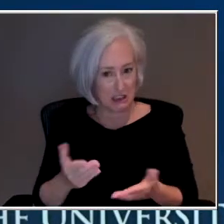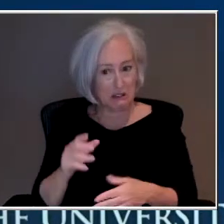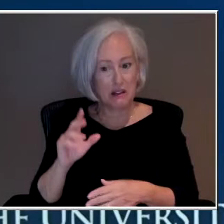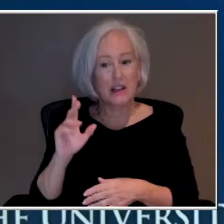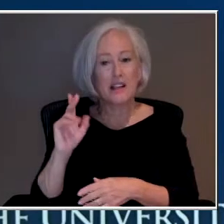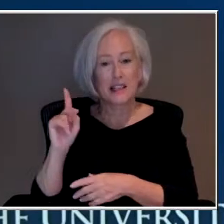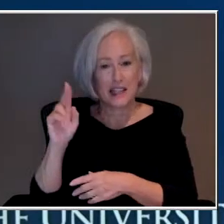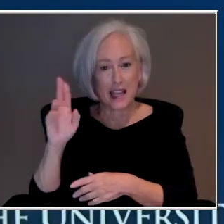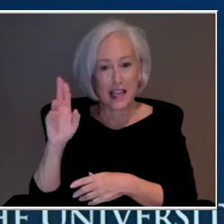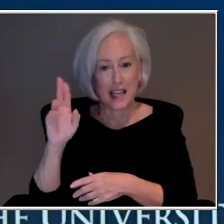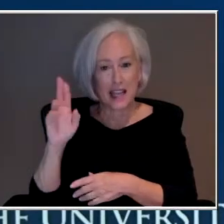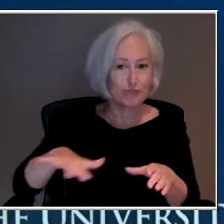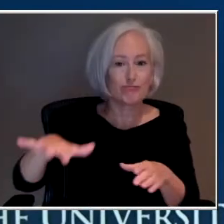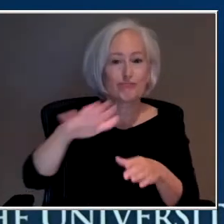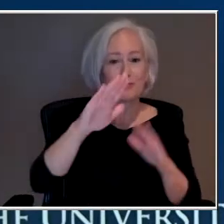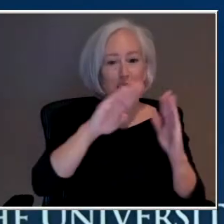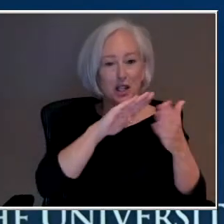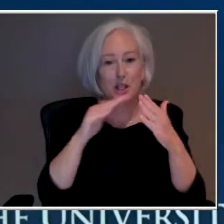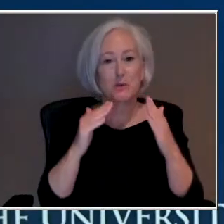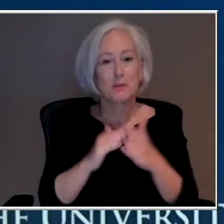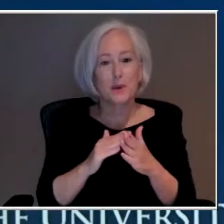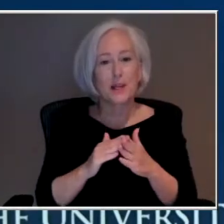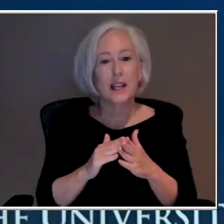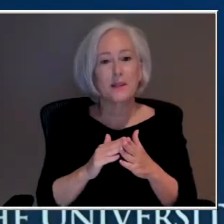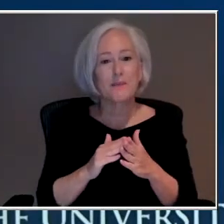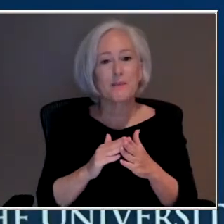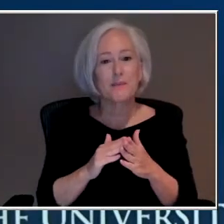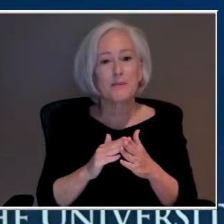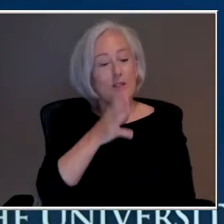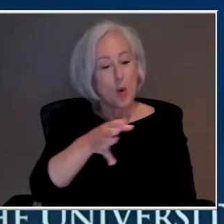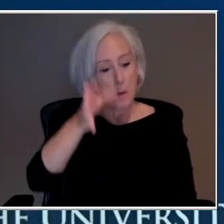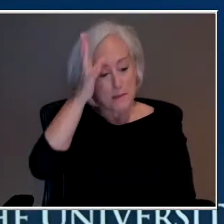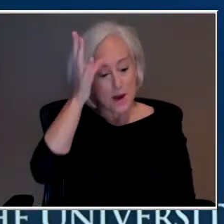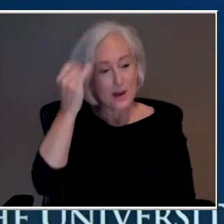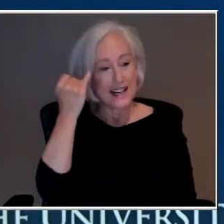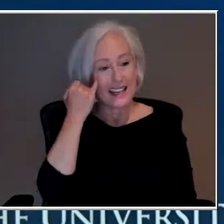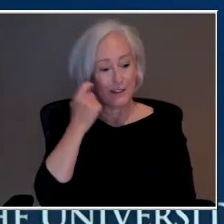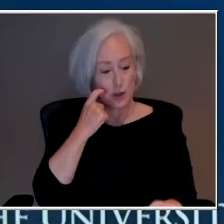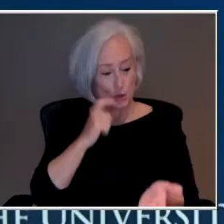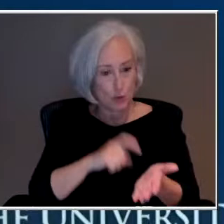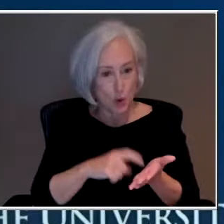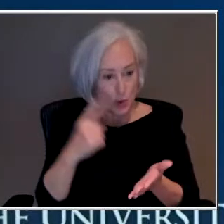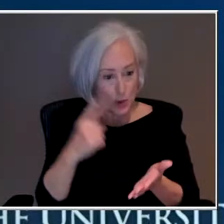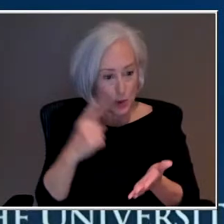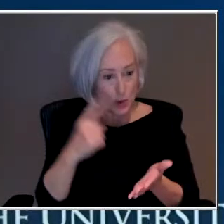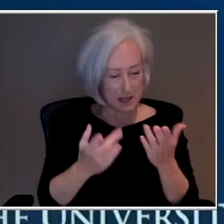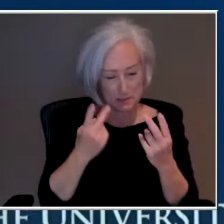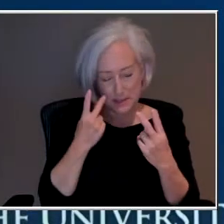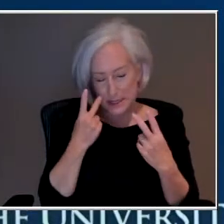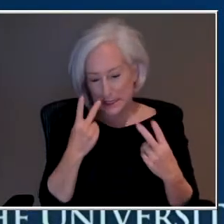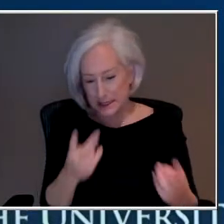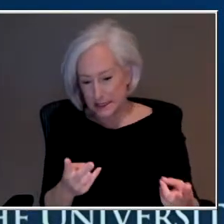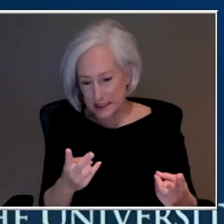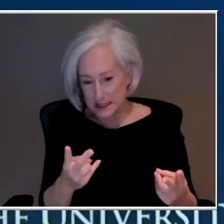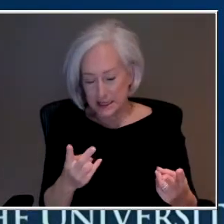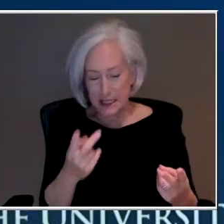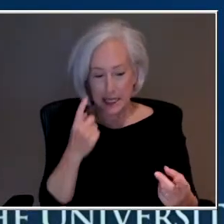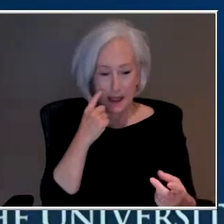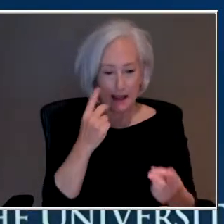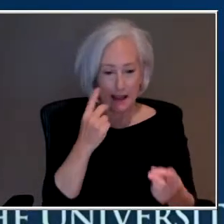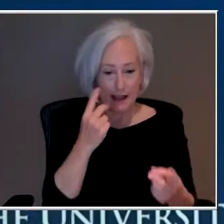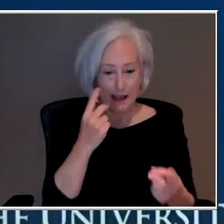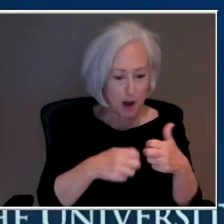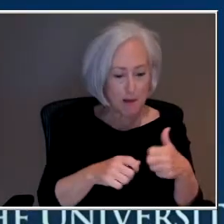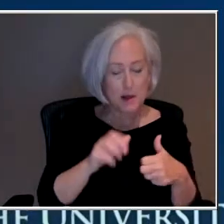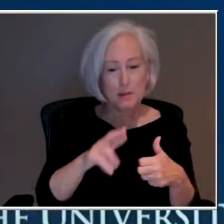have a child who's showing signs or symptoms that may represent a vision problem, or if they have a strong family history of eye disorders like a lazy eye at an